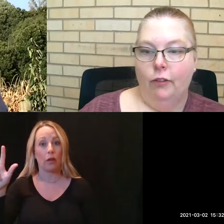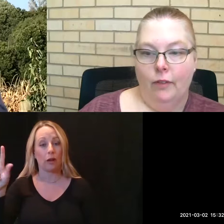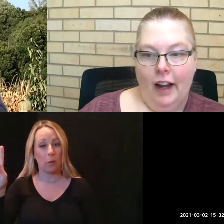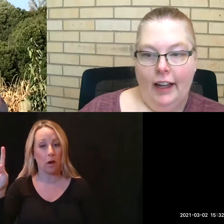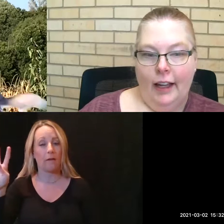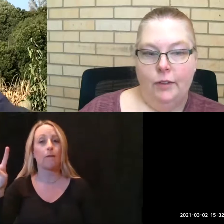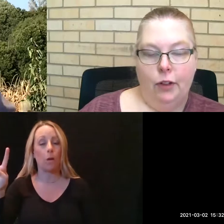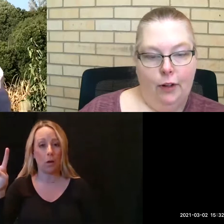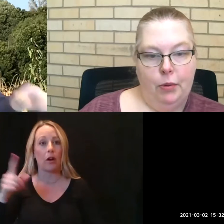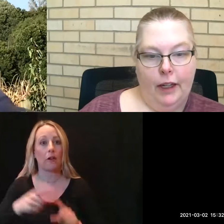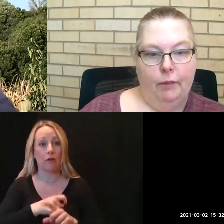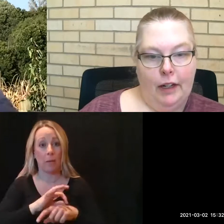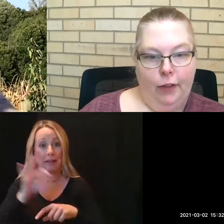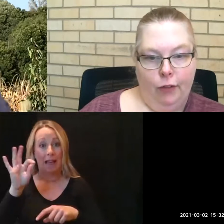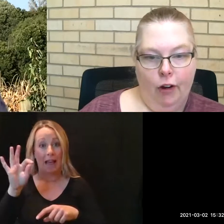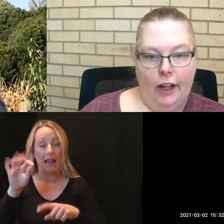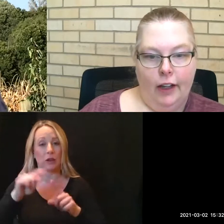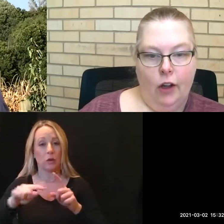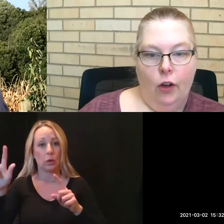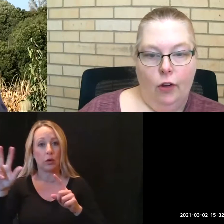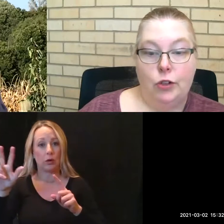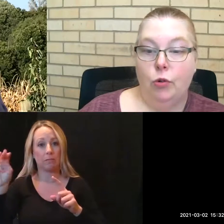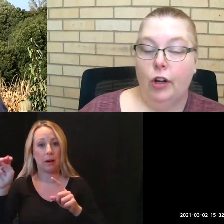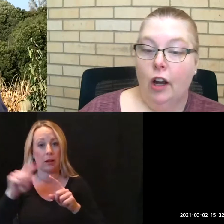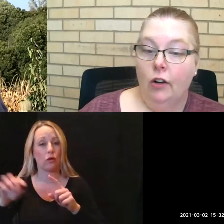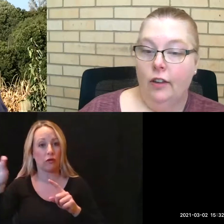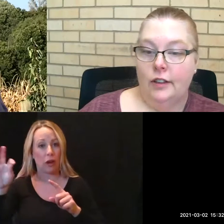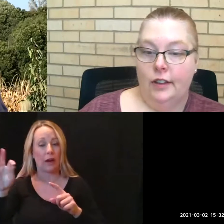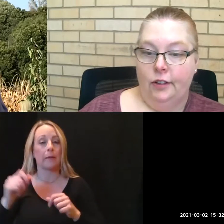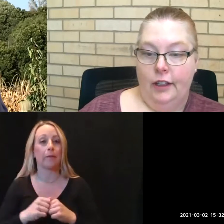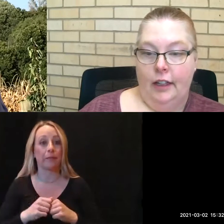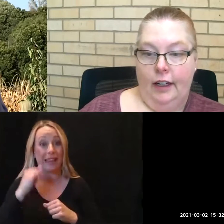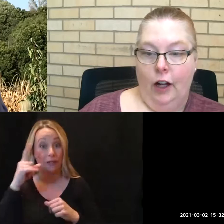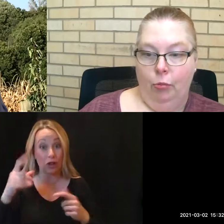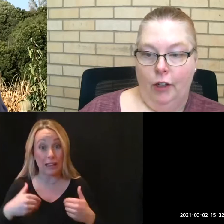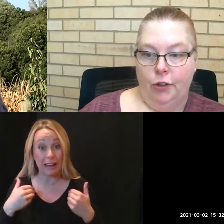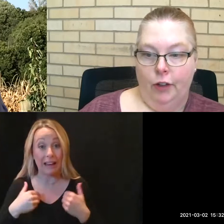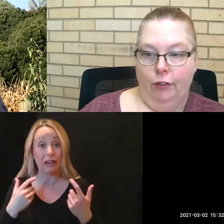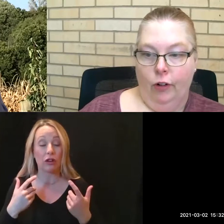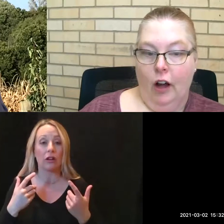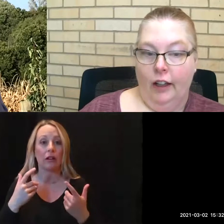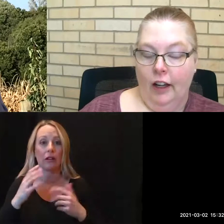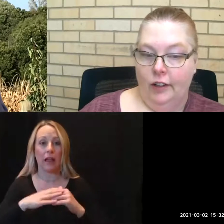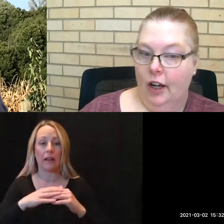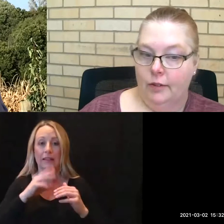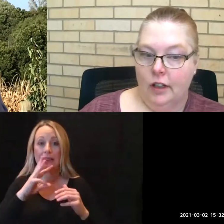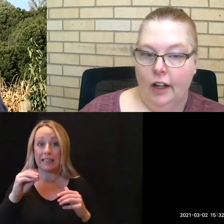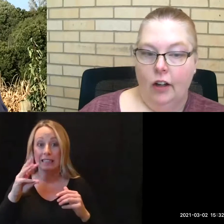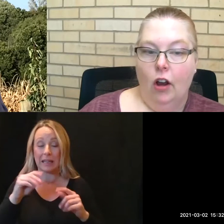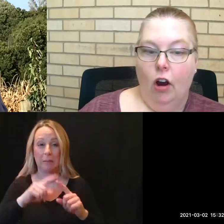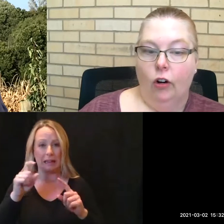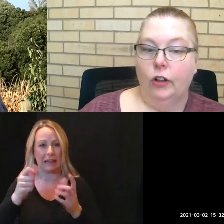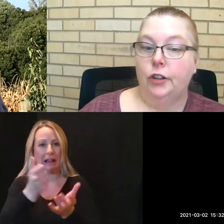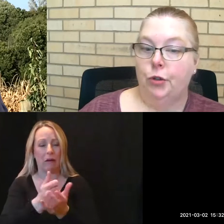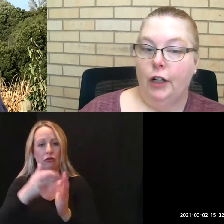833-382-1314 from 9 a.m. to 3 p.m. Monday through Friday. Those who are younger than 60 and need help registering for an online time